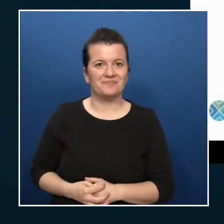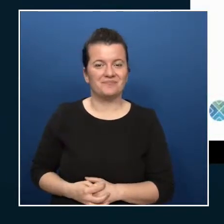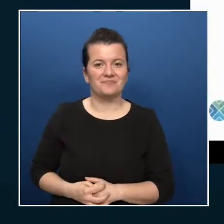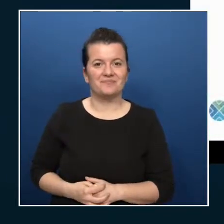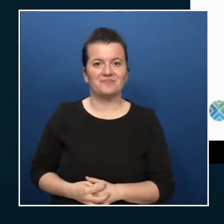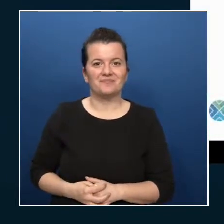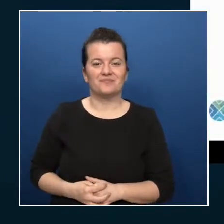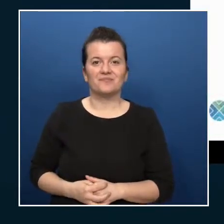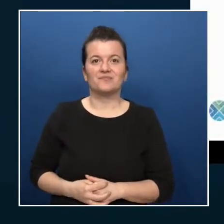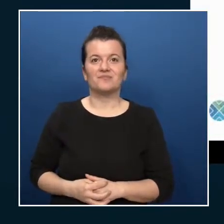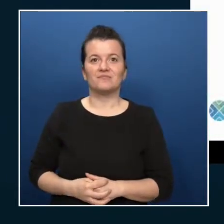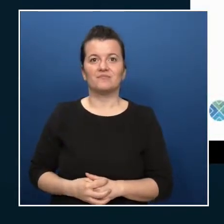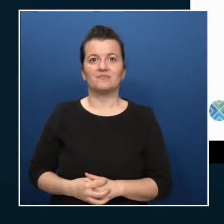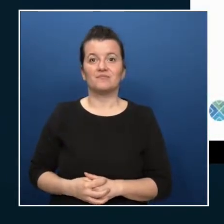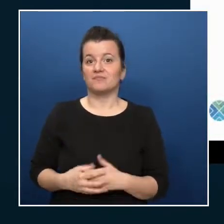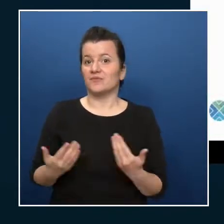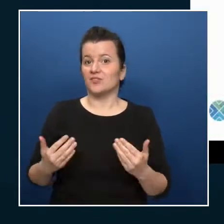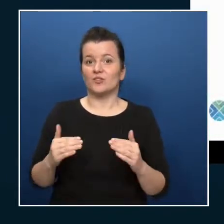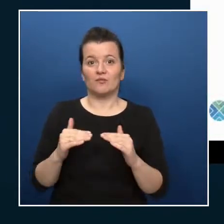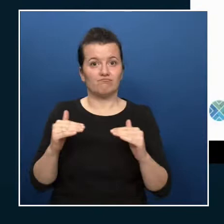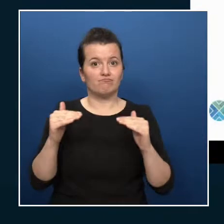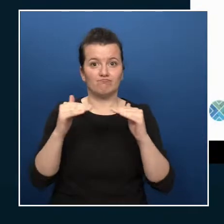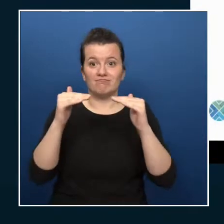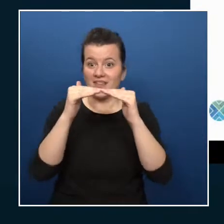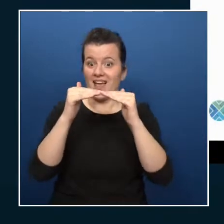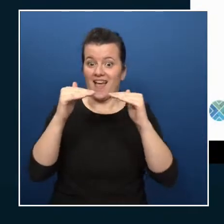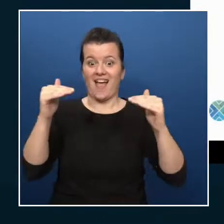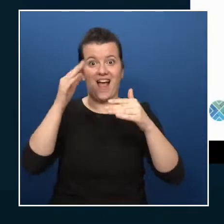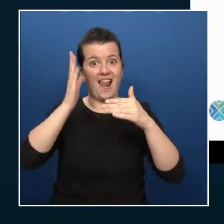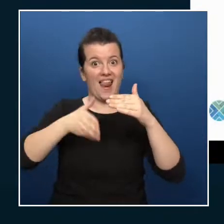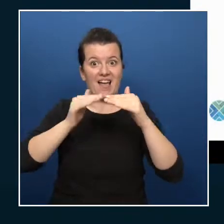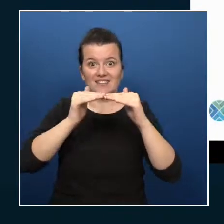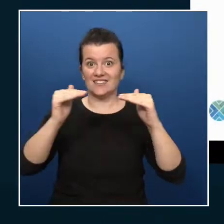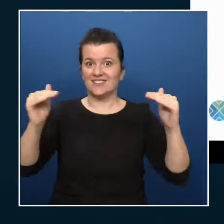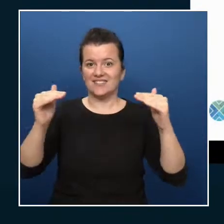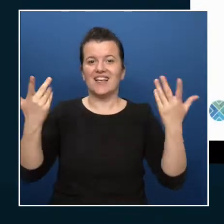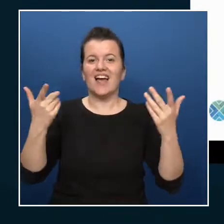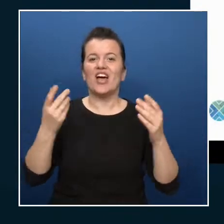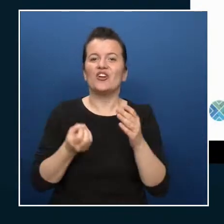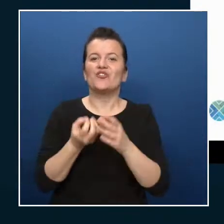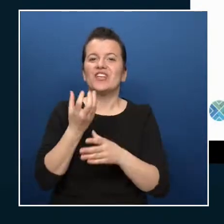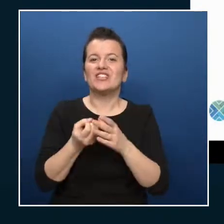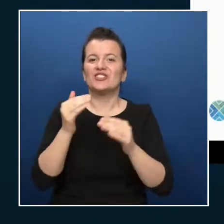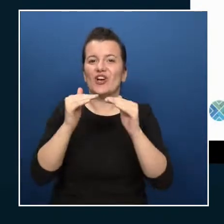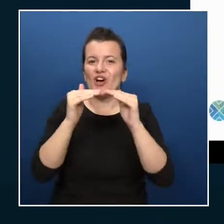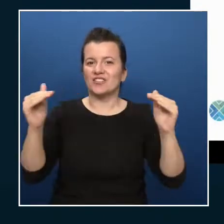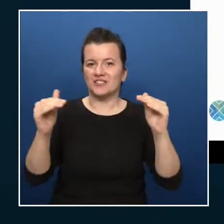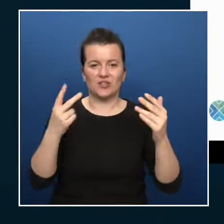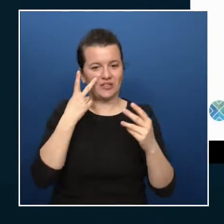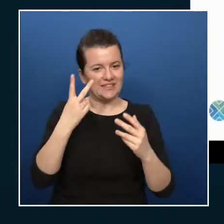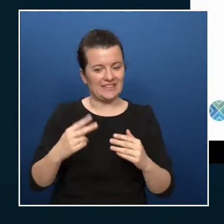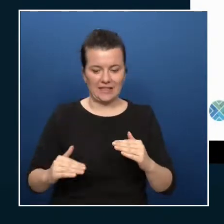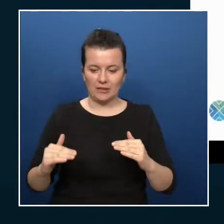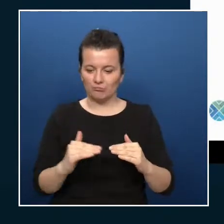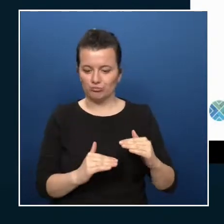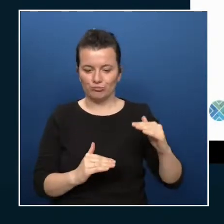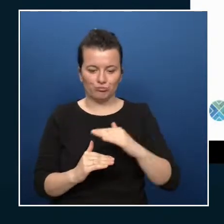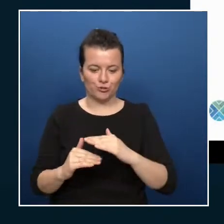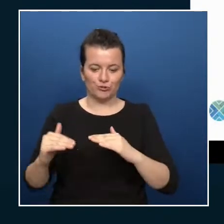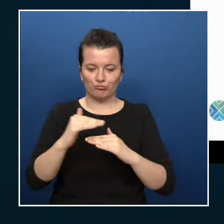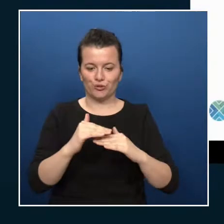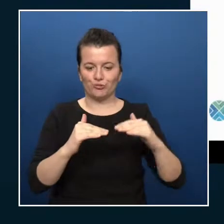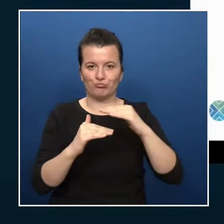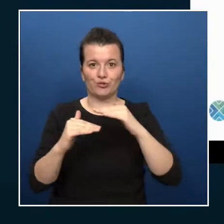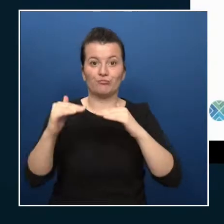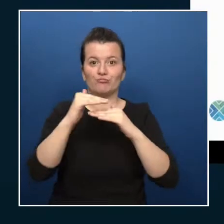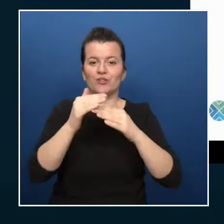So what's the last layer? Resources. So we looked at the design recipe and the actual baking. So adding the resources